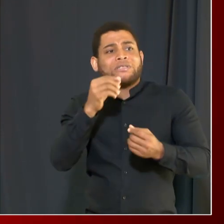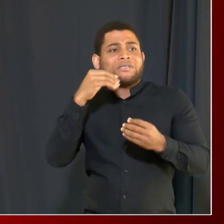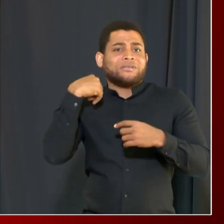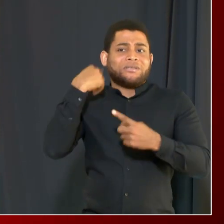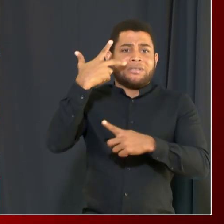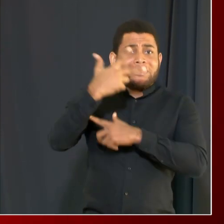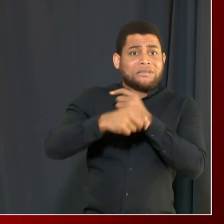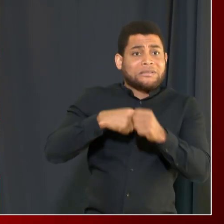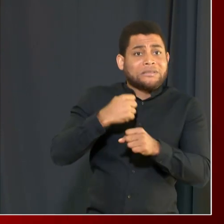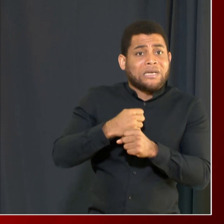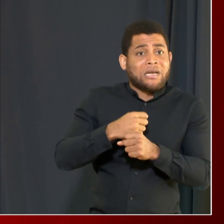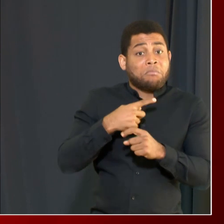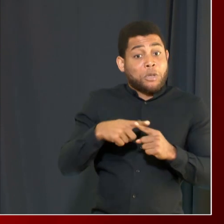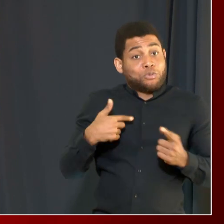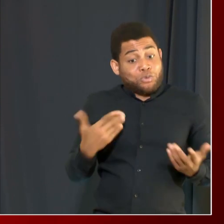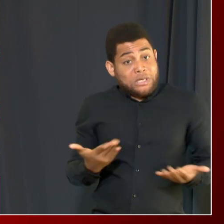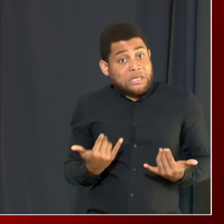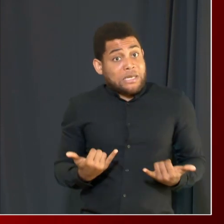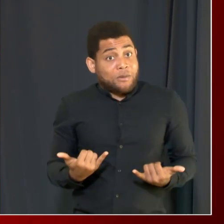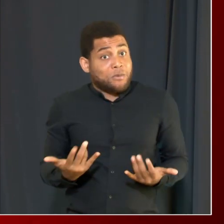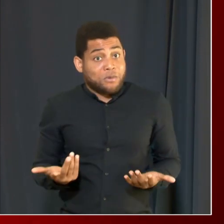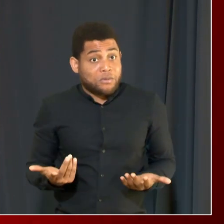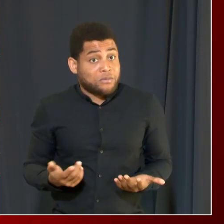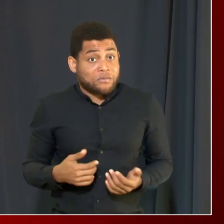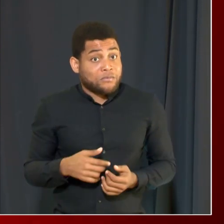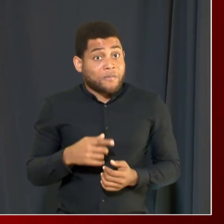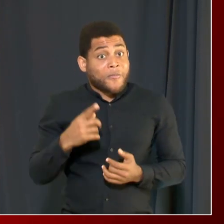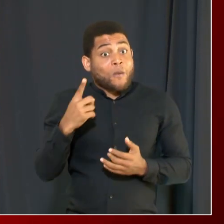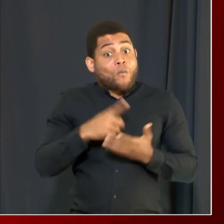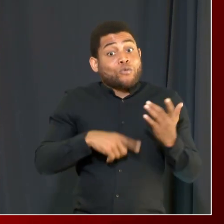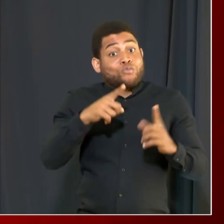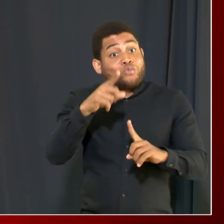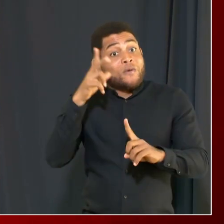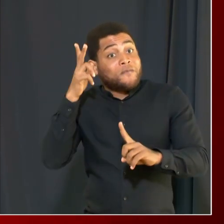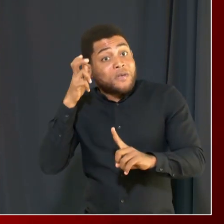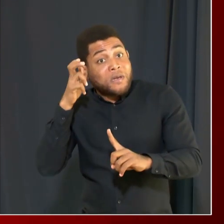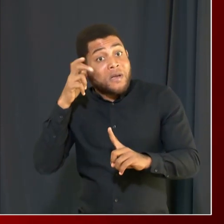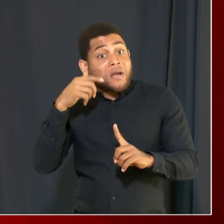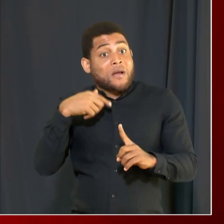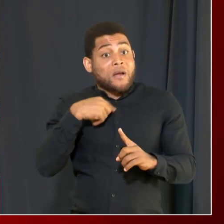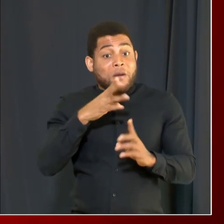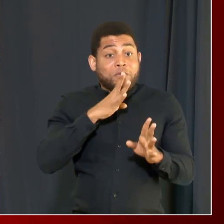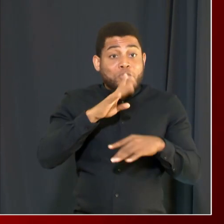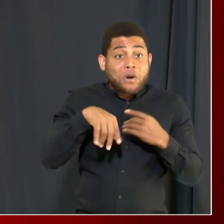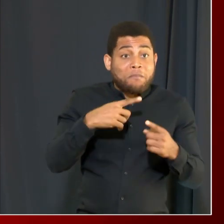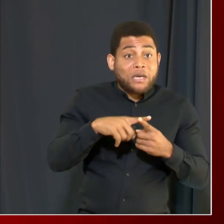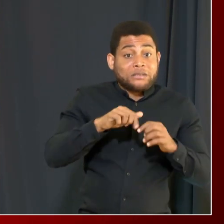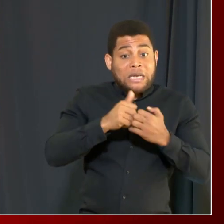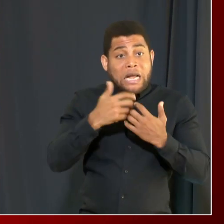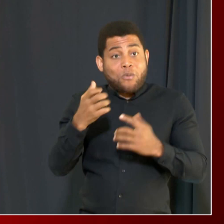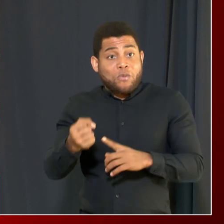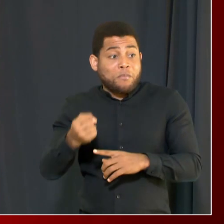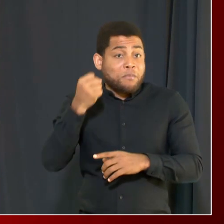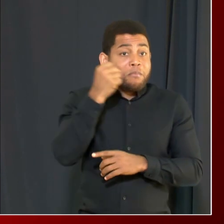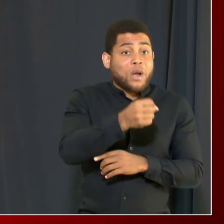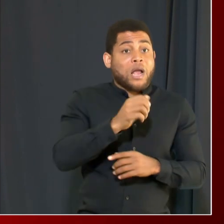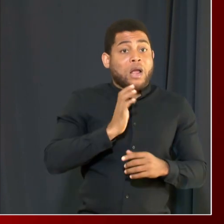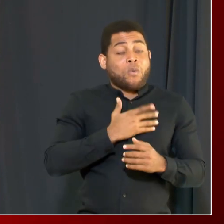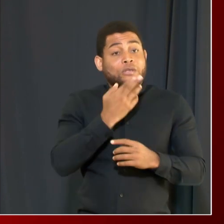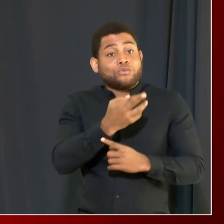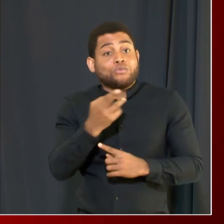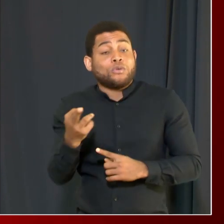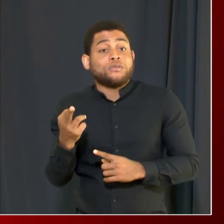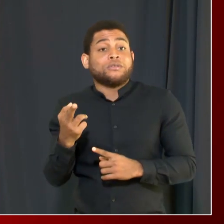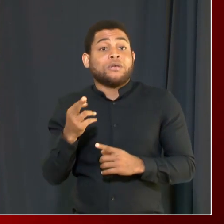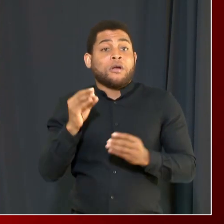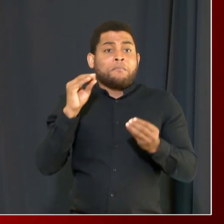we are where we are. And so what you've heard us talk about is how we're going to deploy our resources in a most